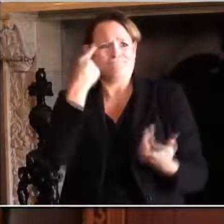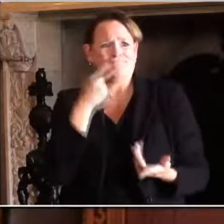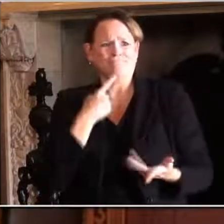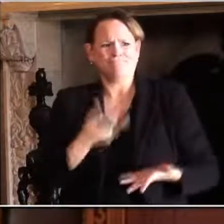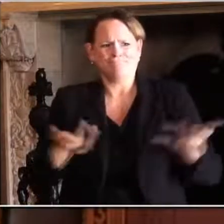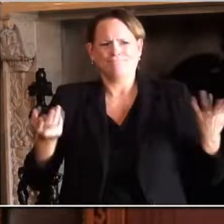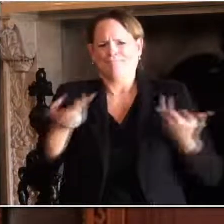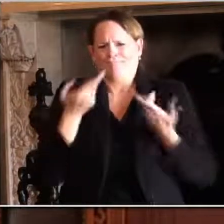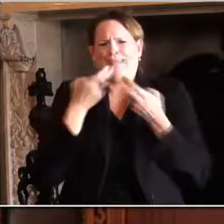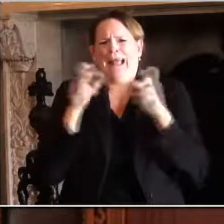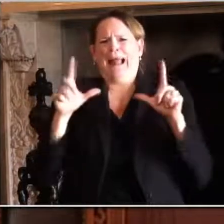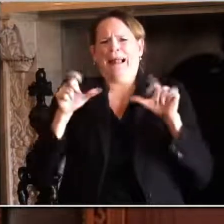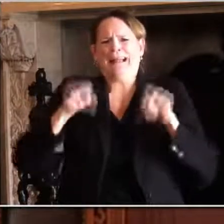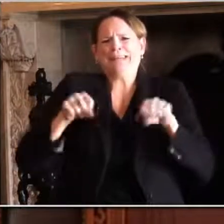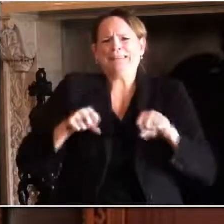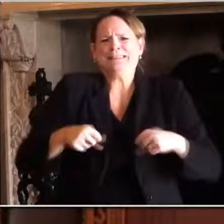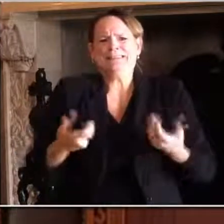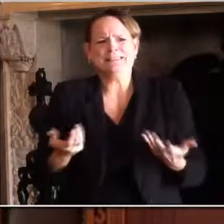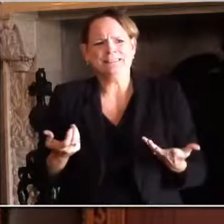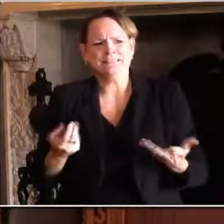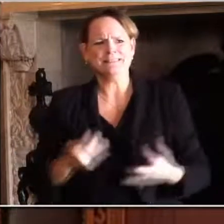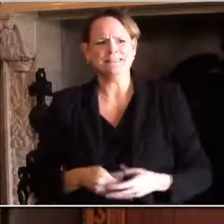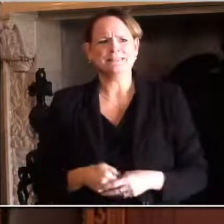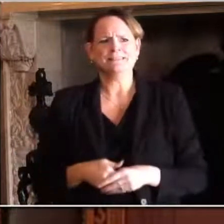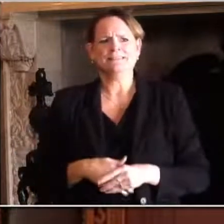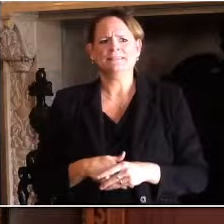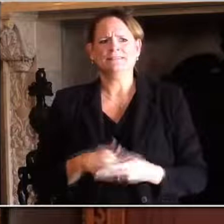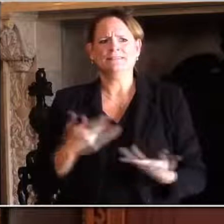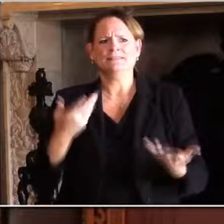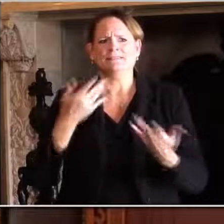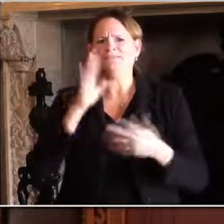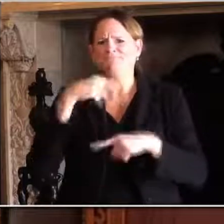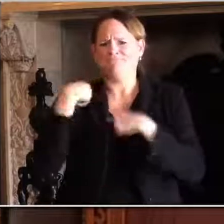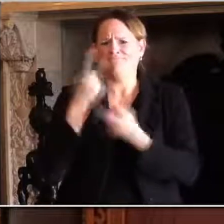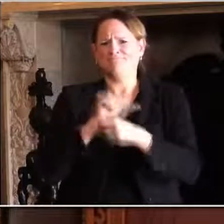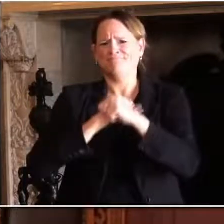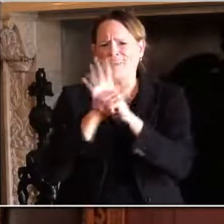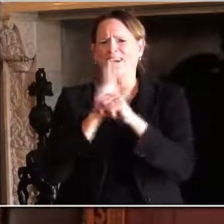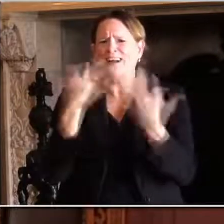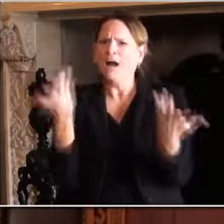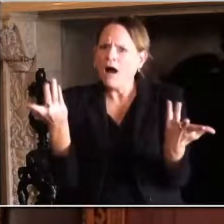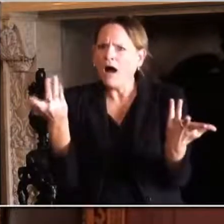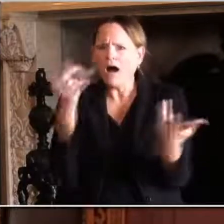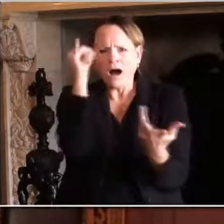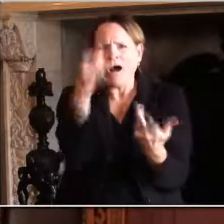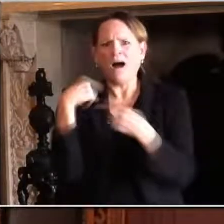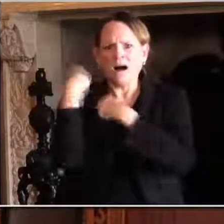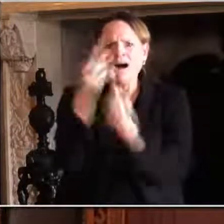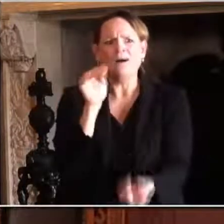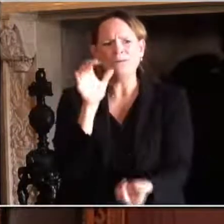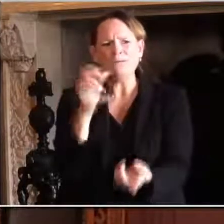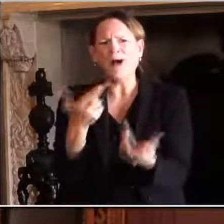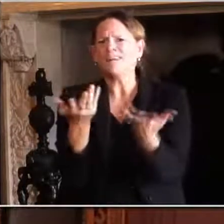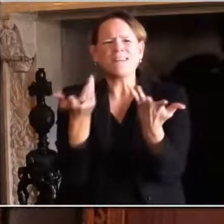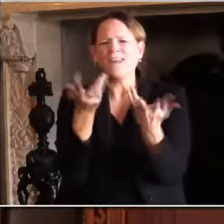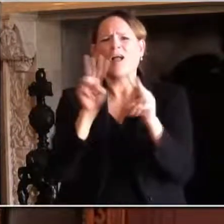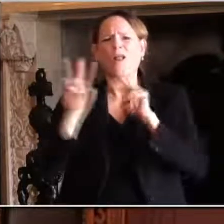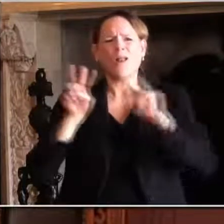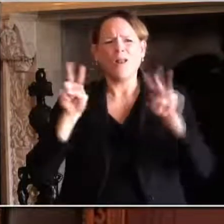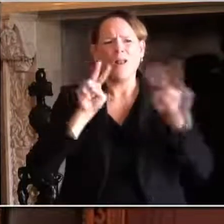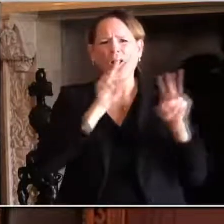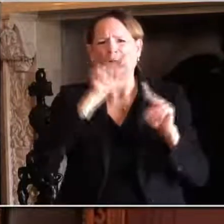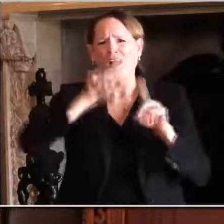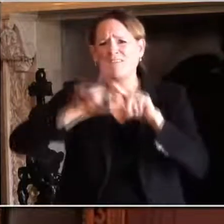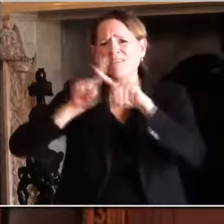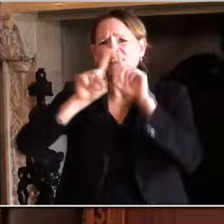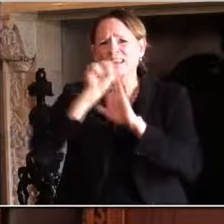time. This has been a long pandemic, folks. And you look around states in the nation, we are one of the few states